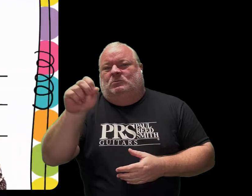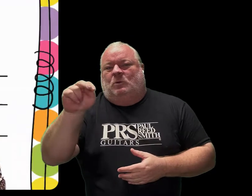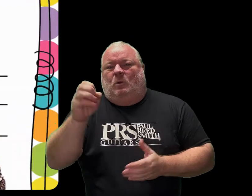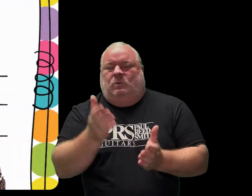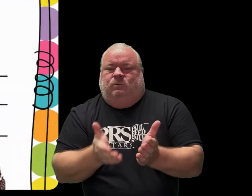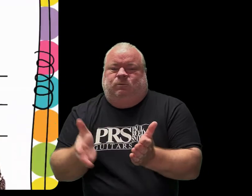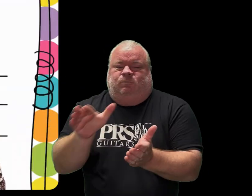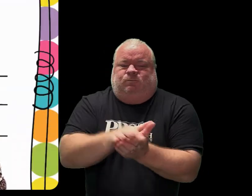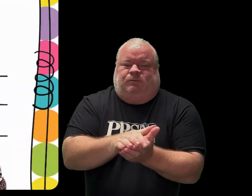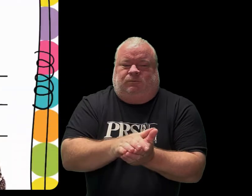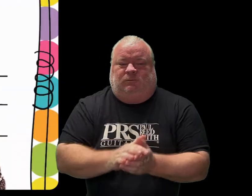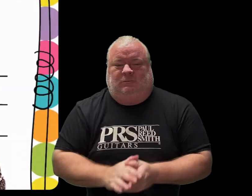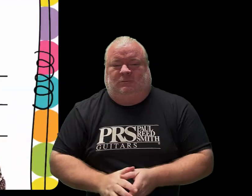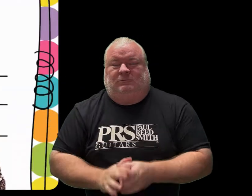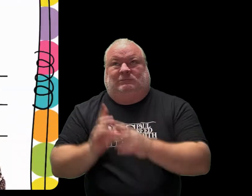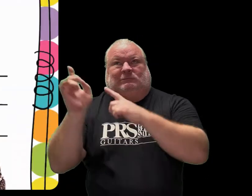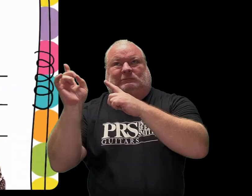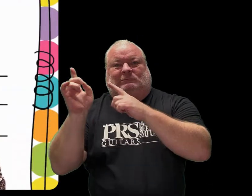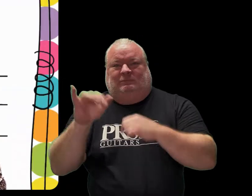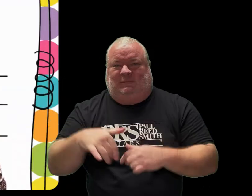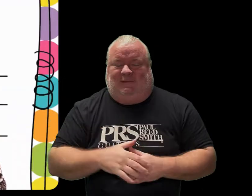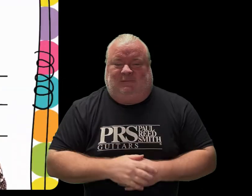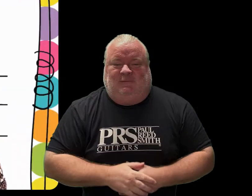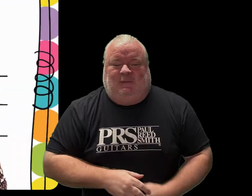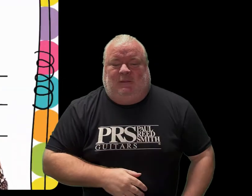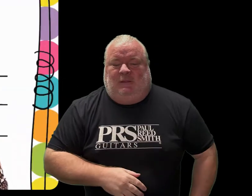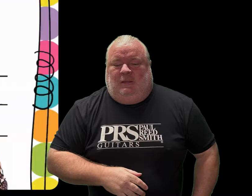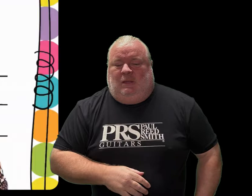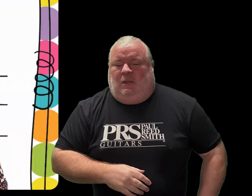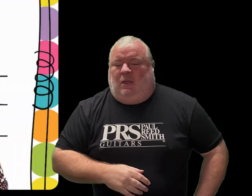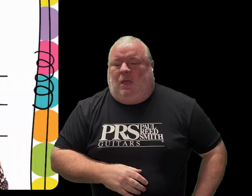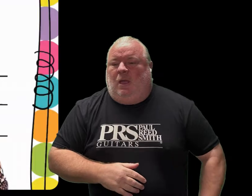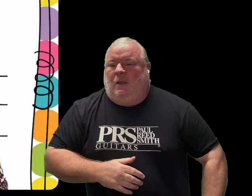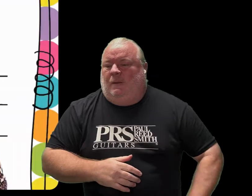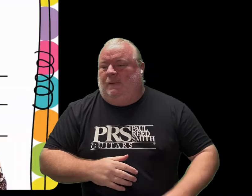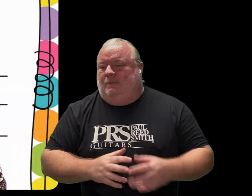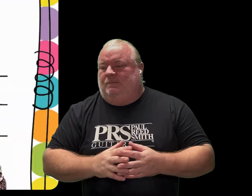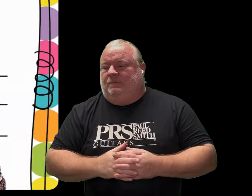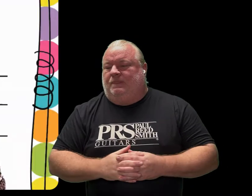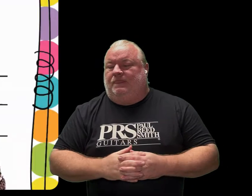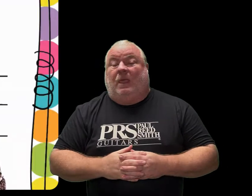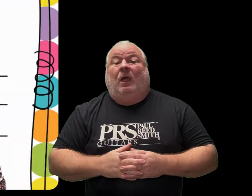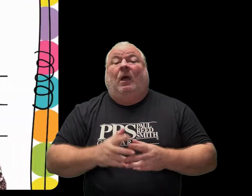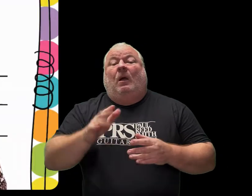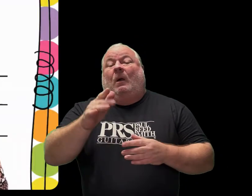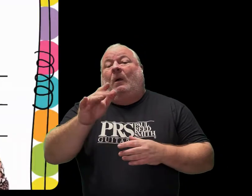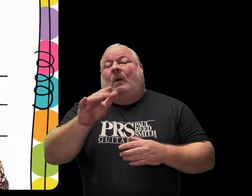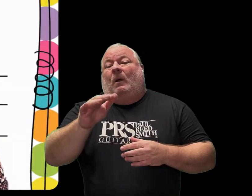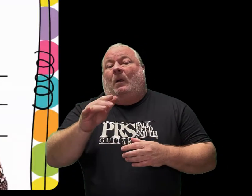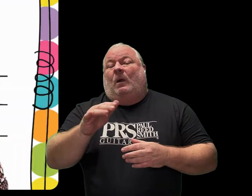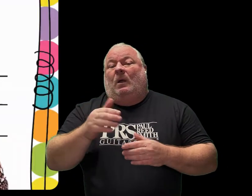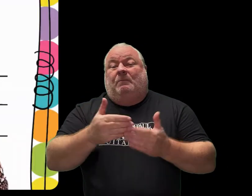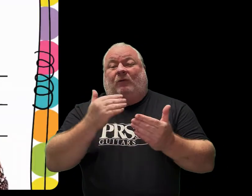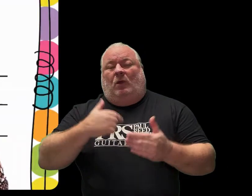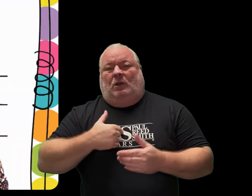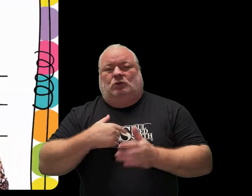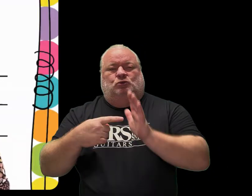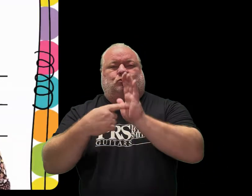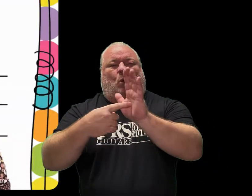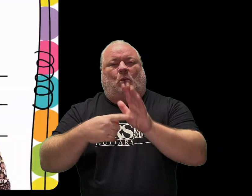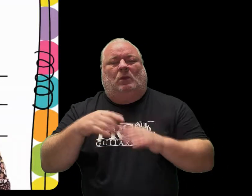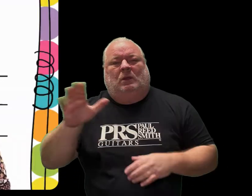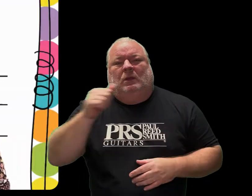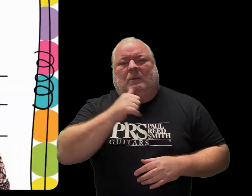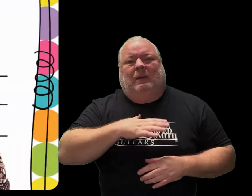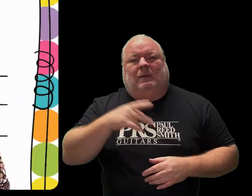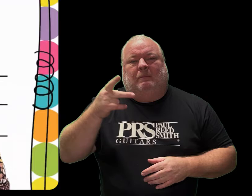calzone, turkey pepperoni calzone for lunch today. Before we go into the video,